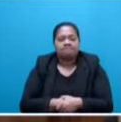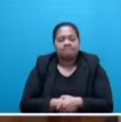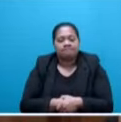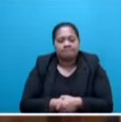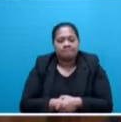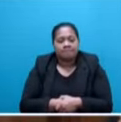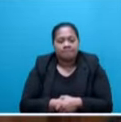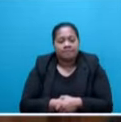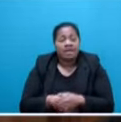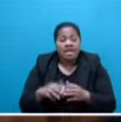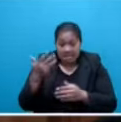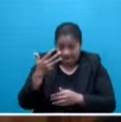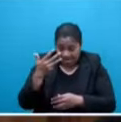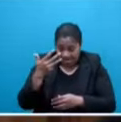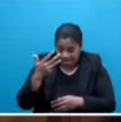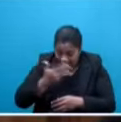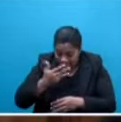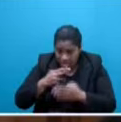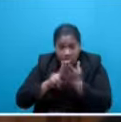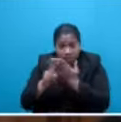As of 19 November